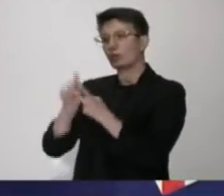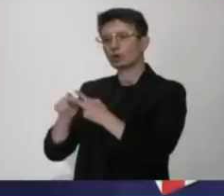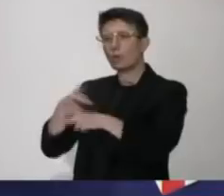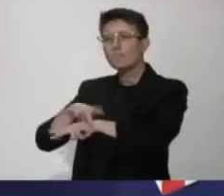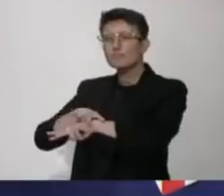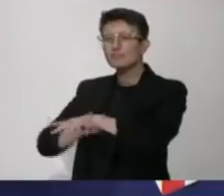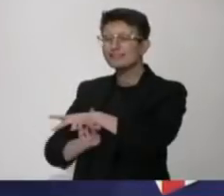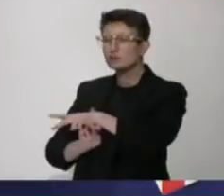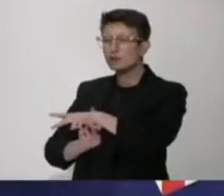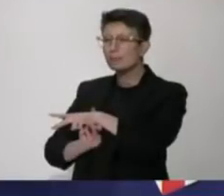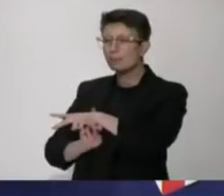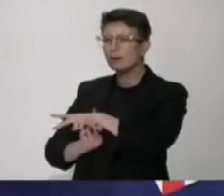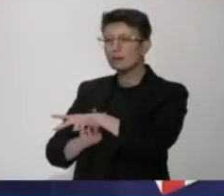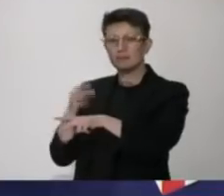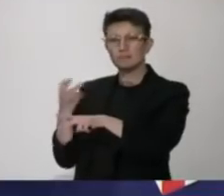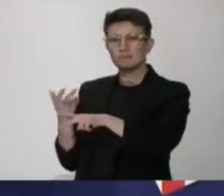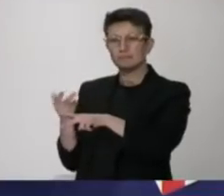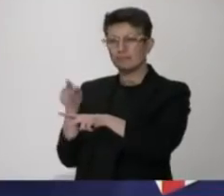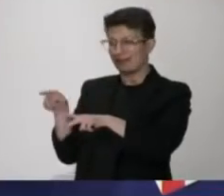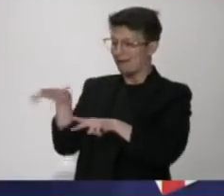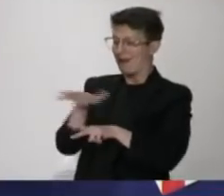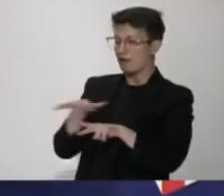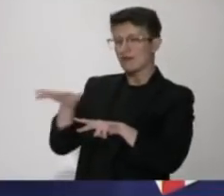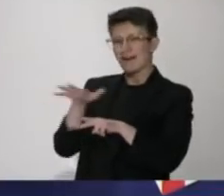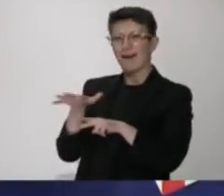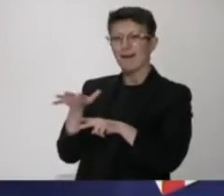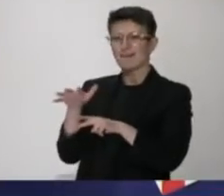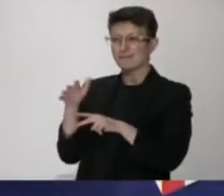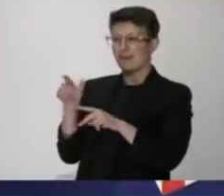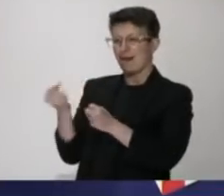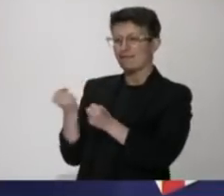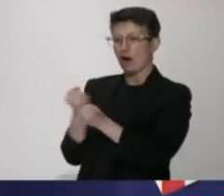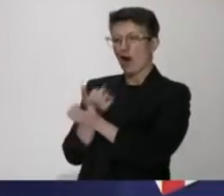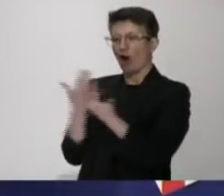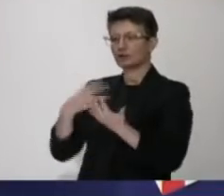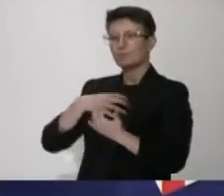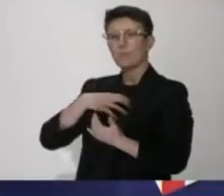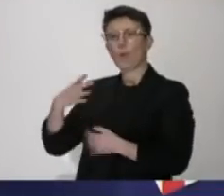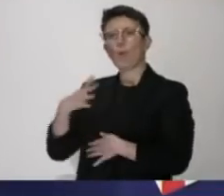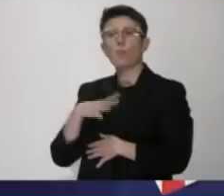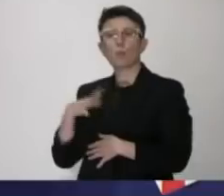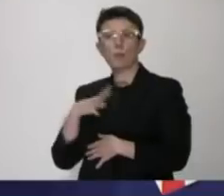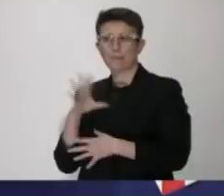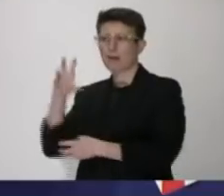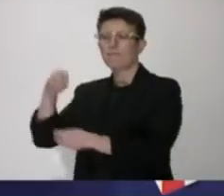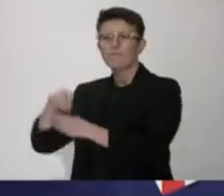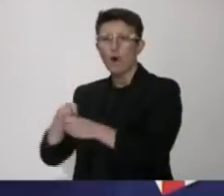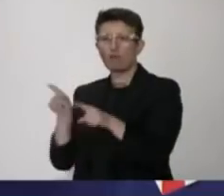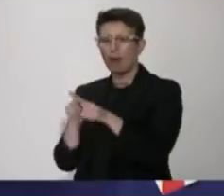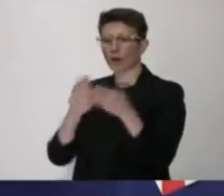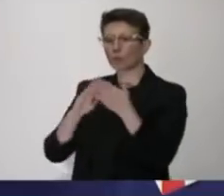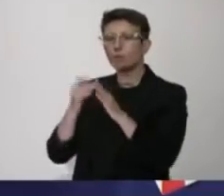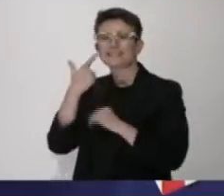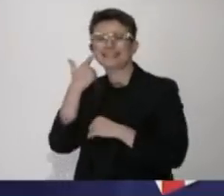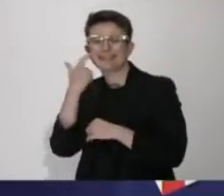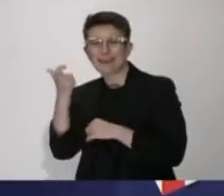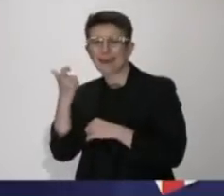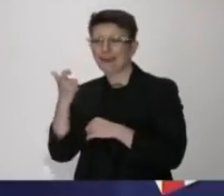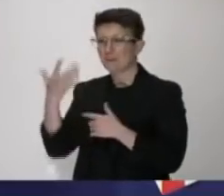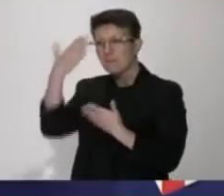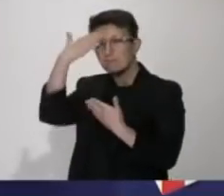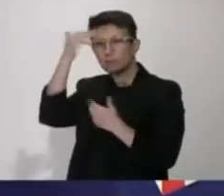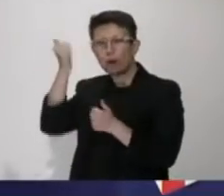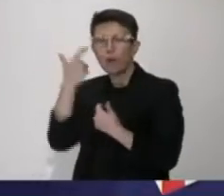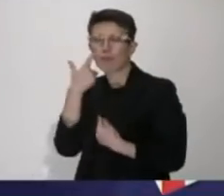higher traditional female employment component, such as community care and mental health care. Jenna. As you're handing